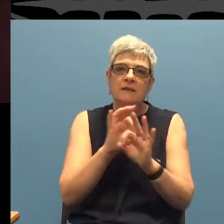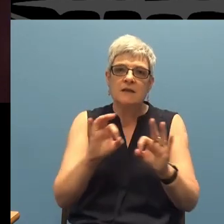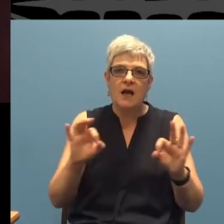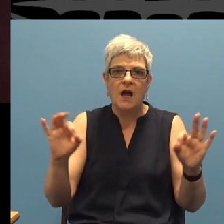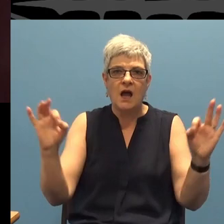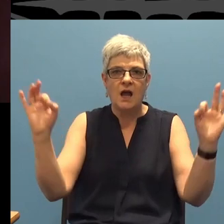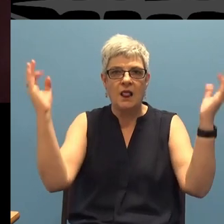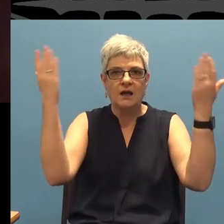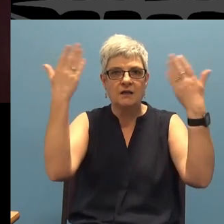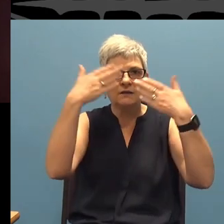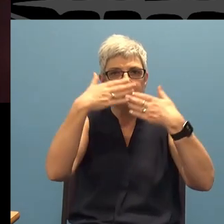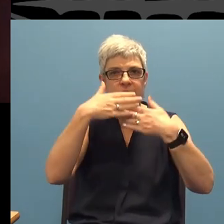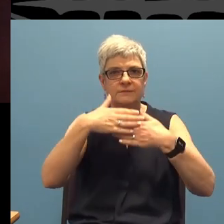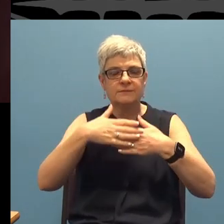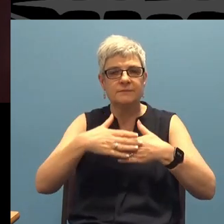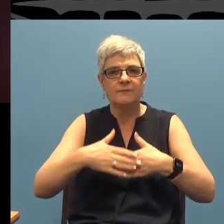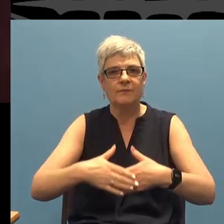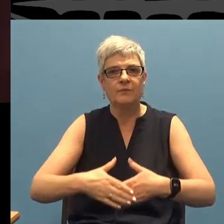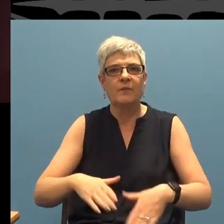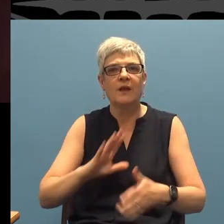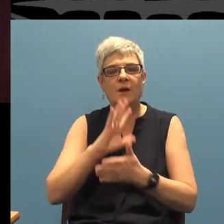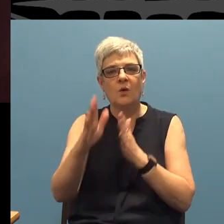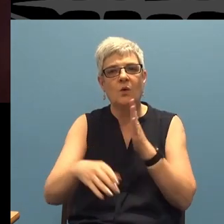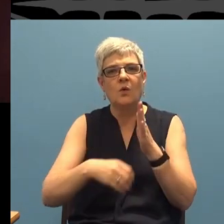Silent night,